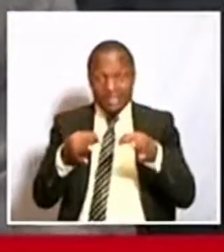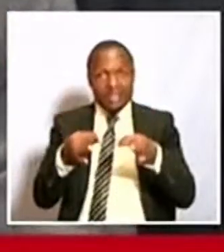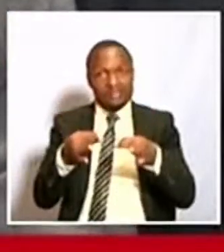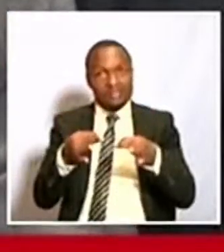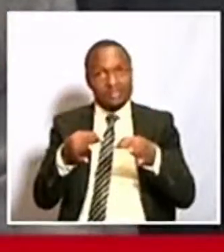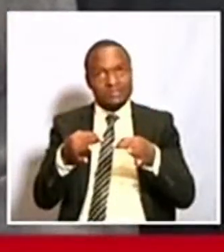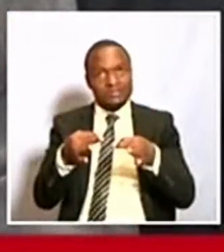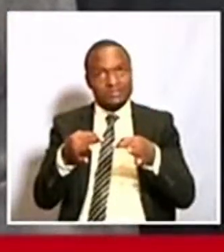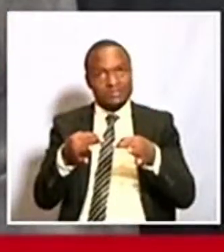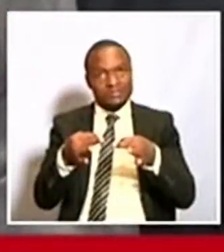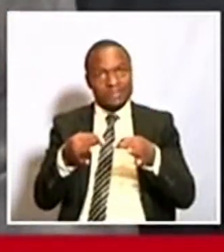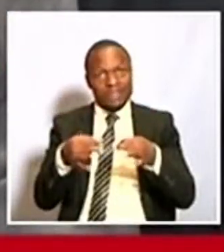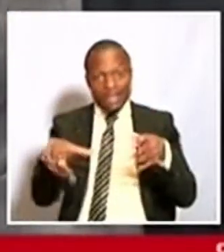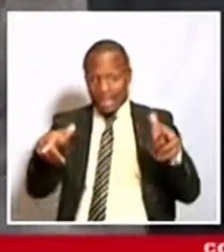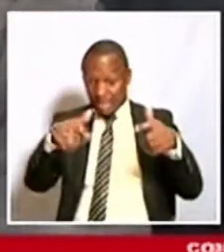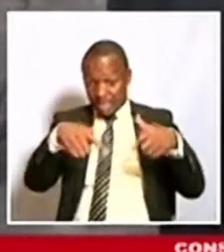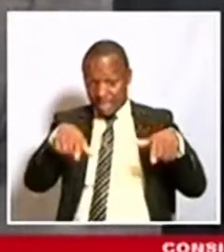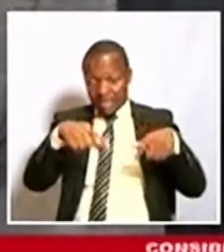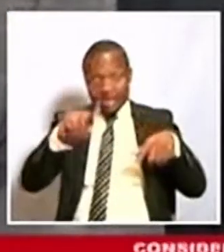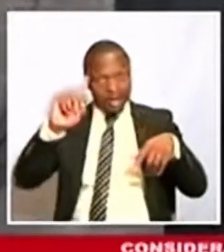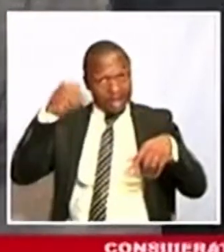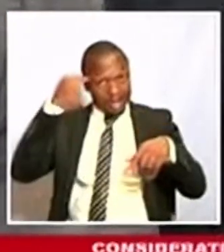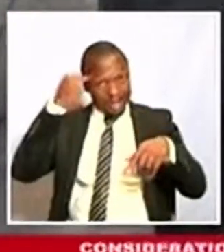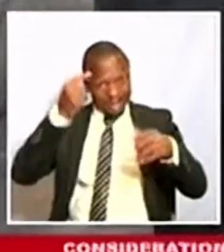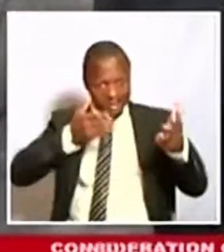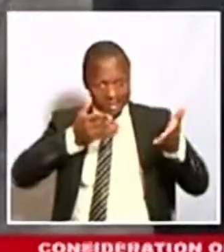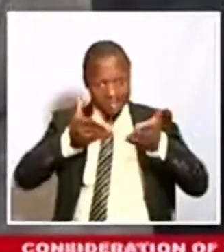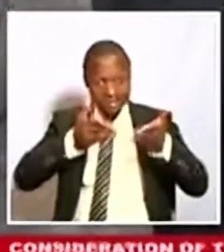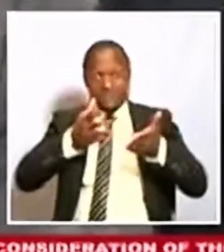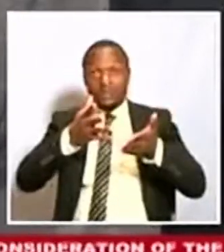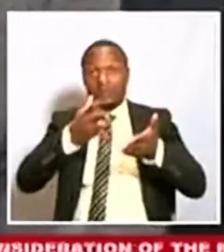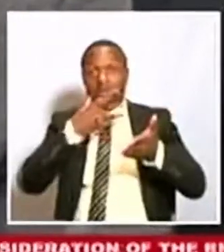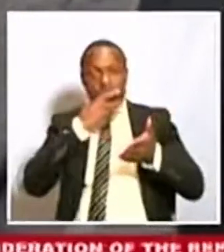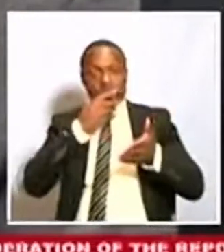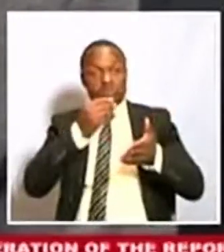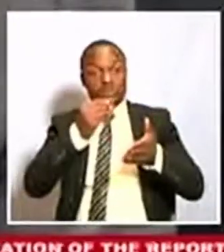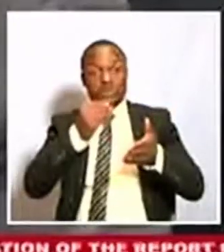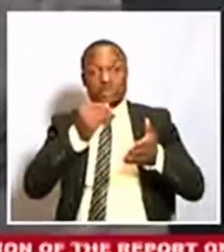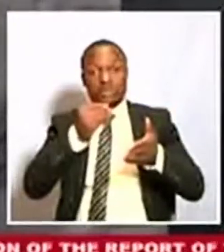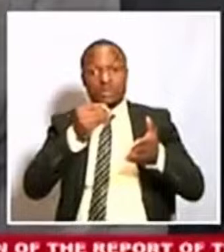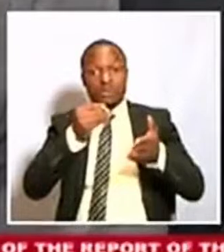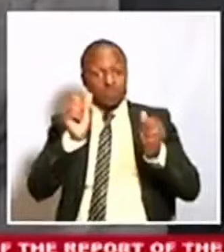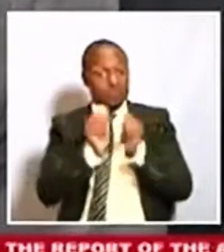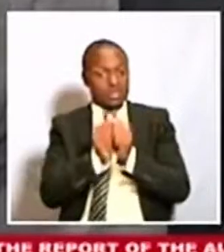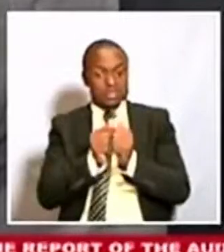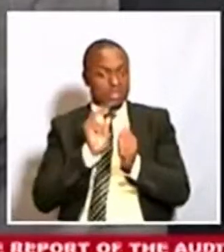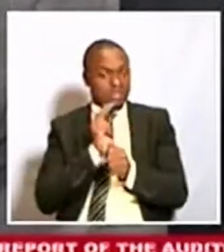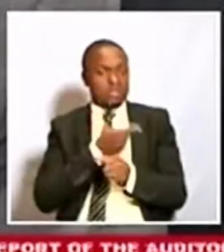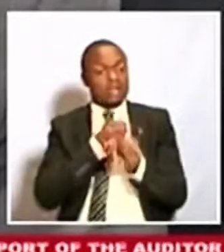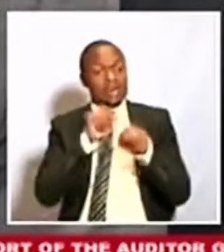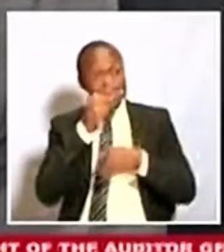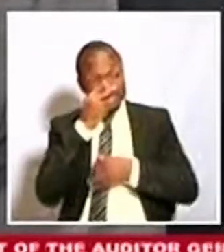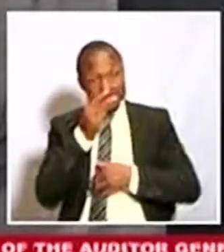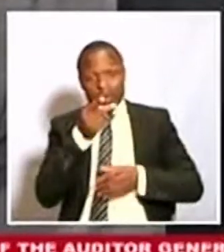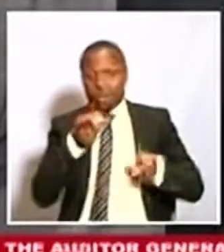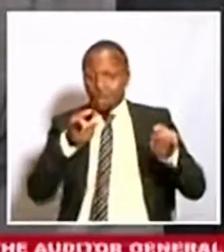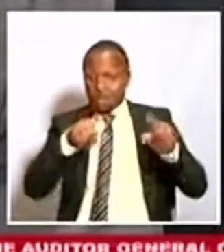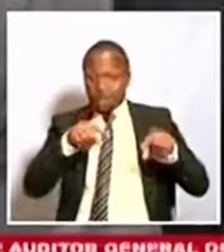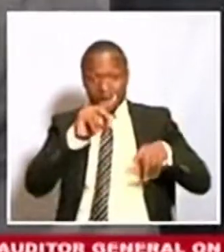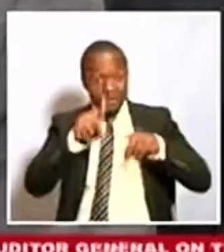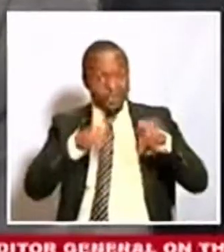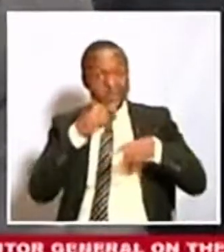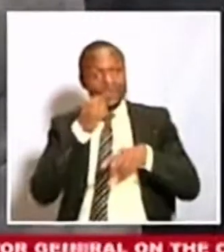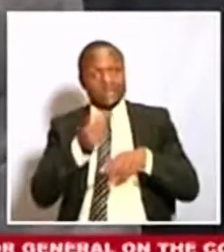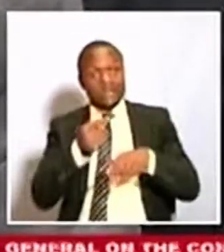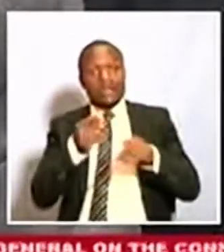the Local Government Service Commission was sitting with us, I think they could have seen. And when people question that these